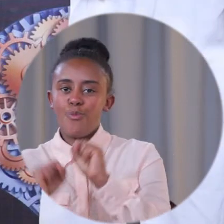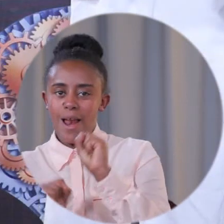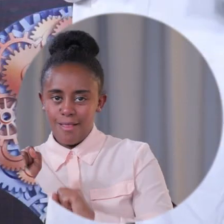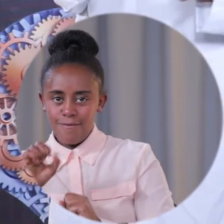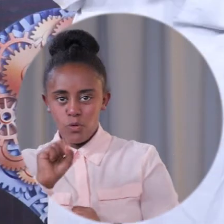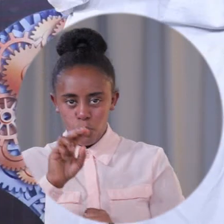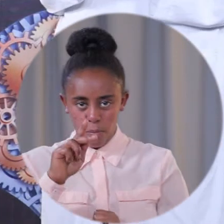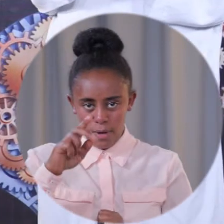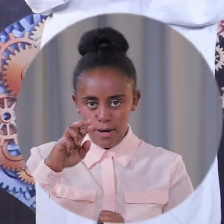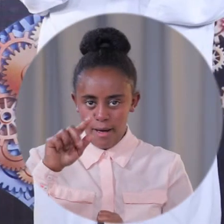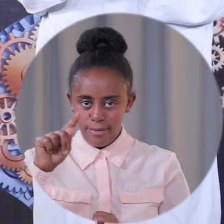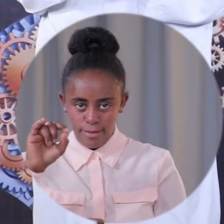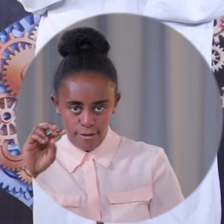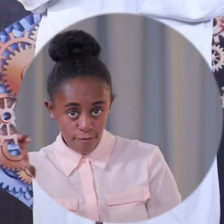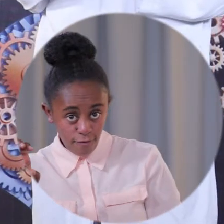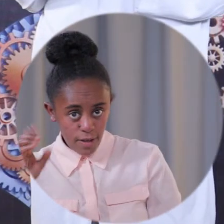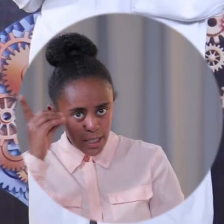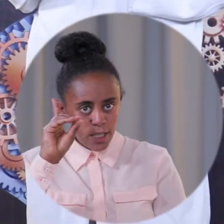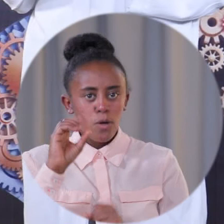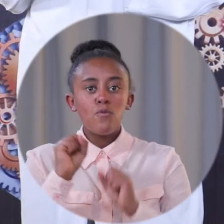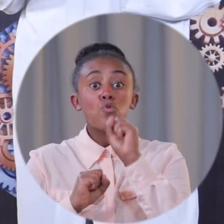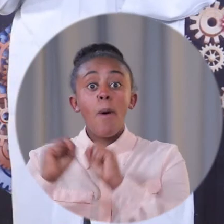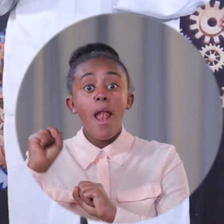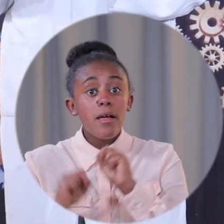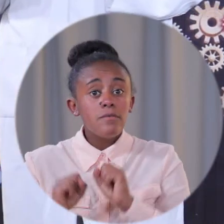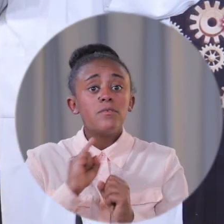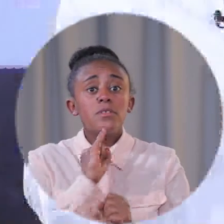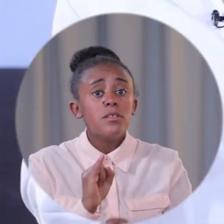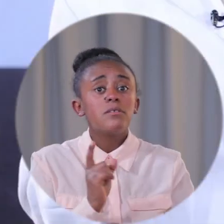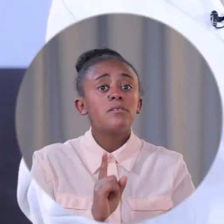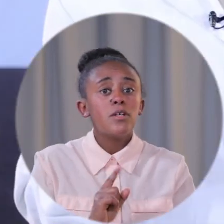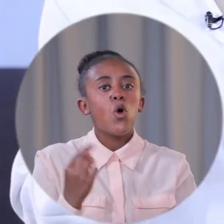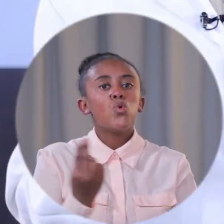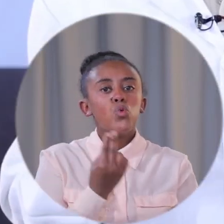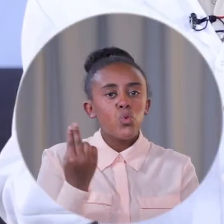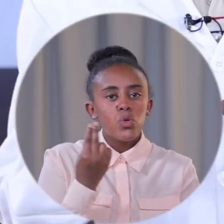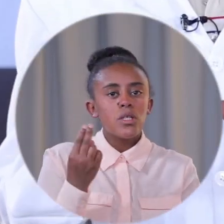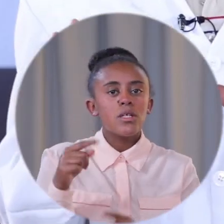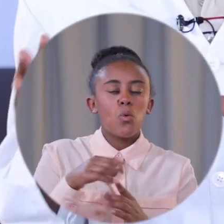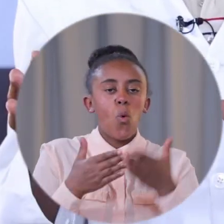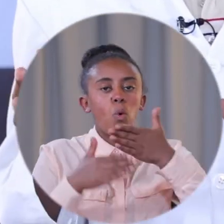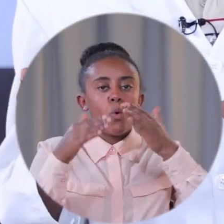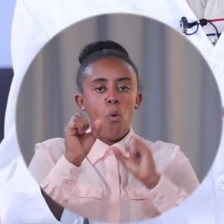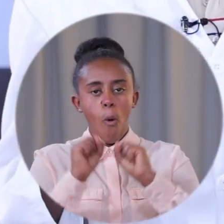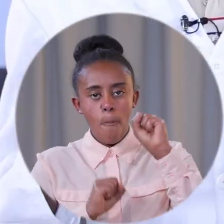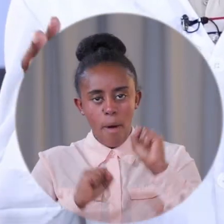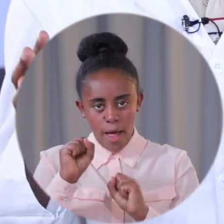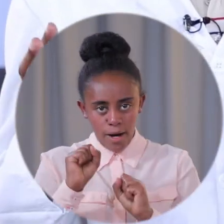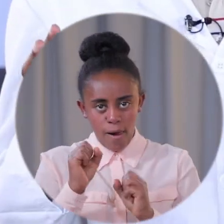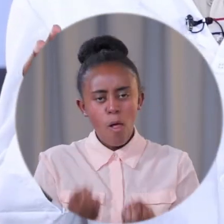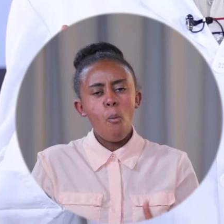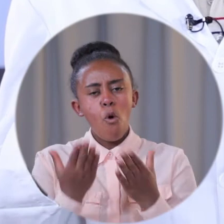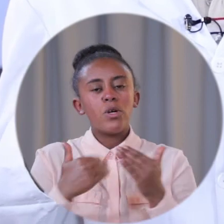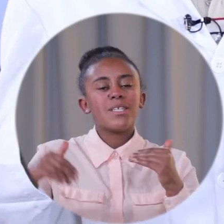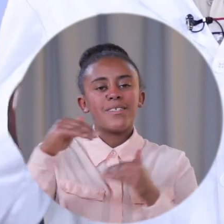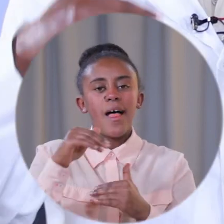superlative degree. Superlative degree is used in order to compare more